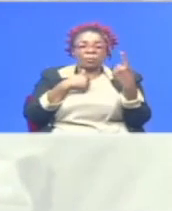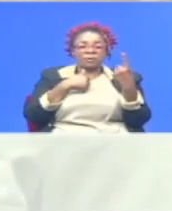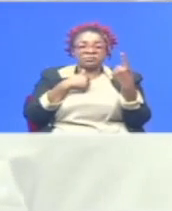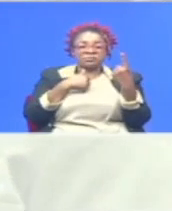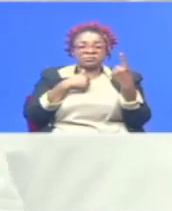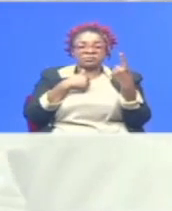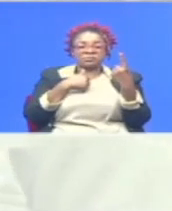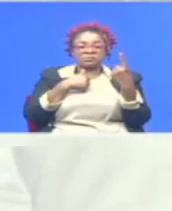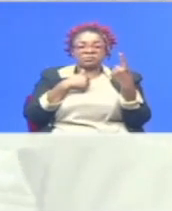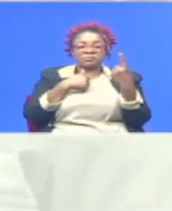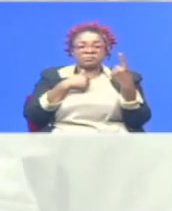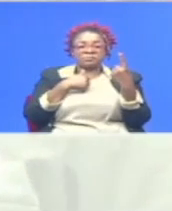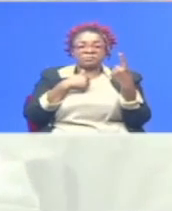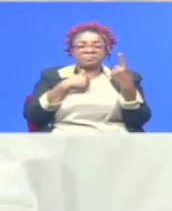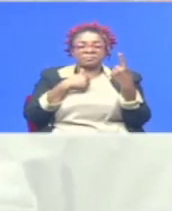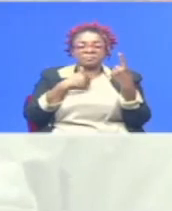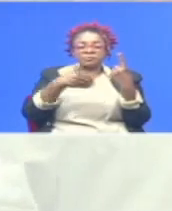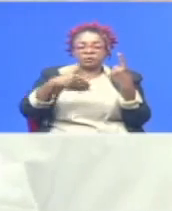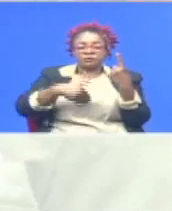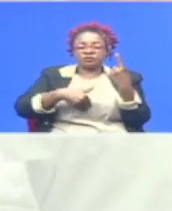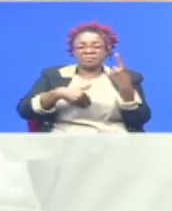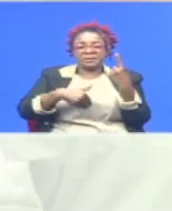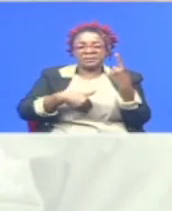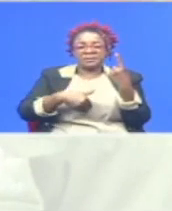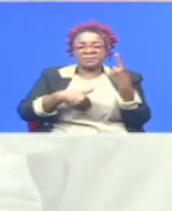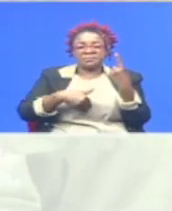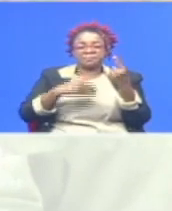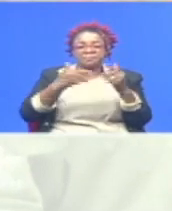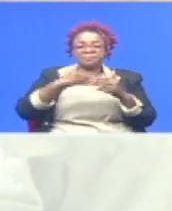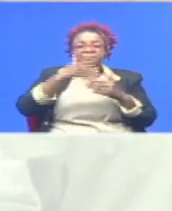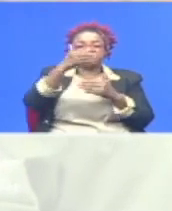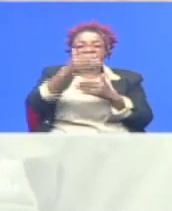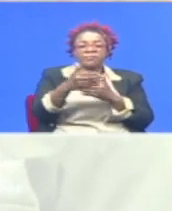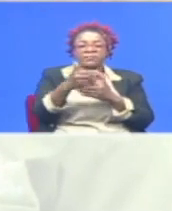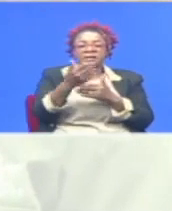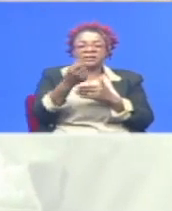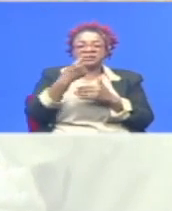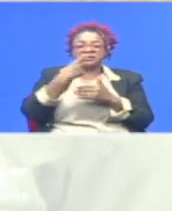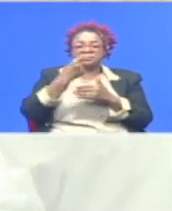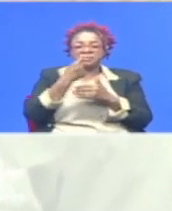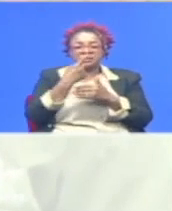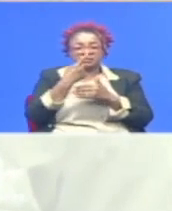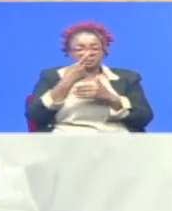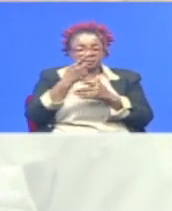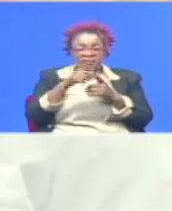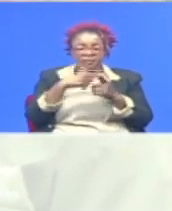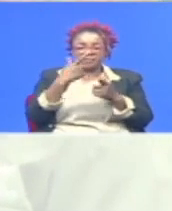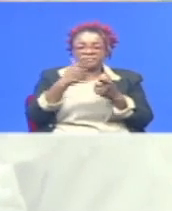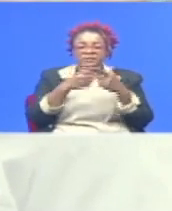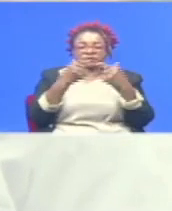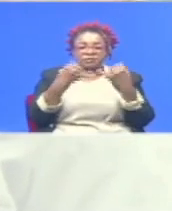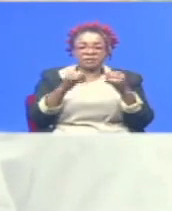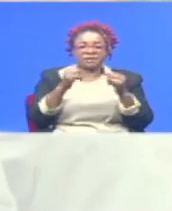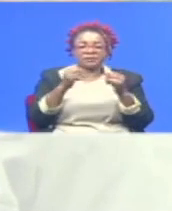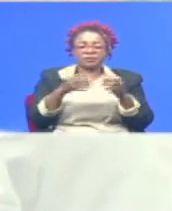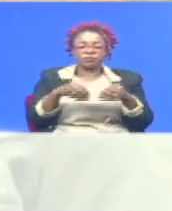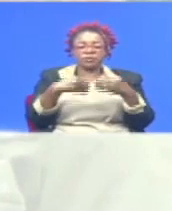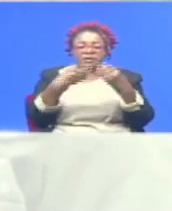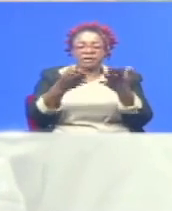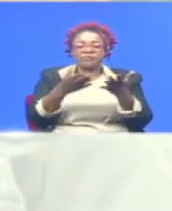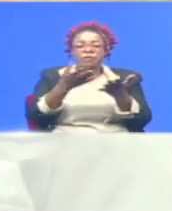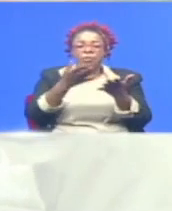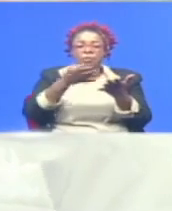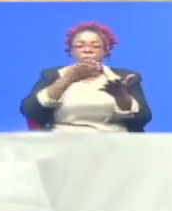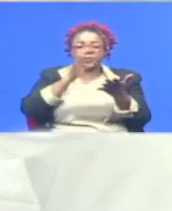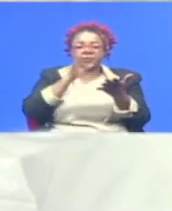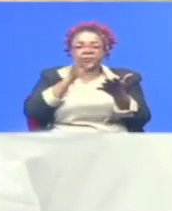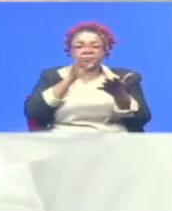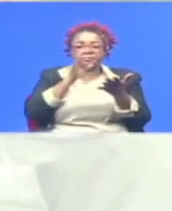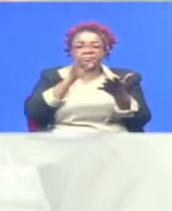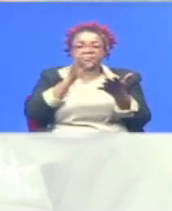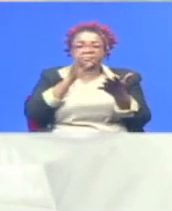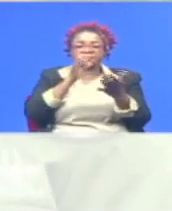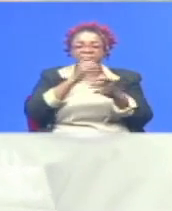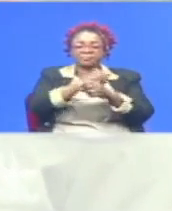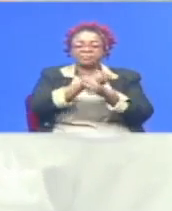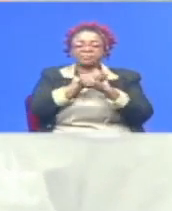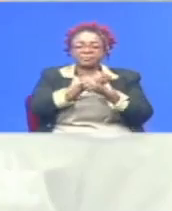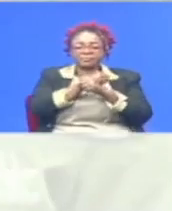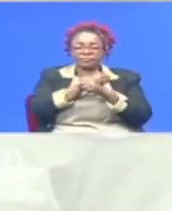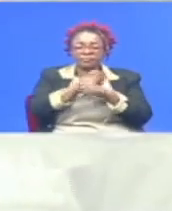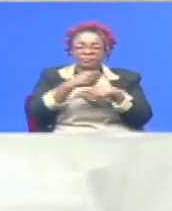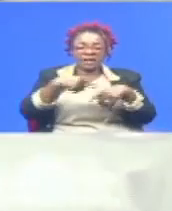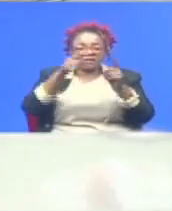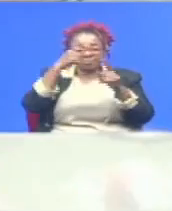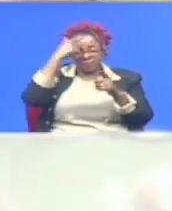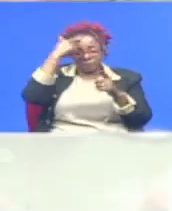attack, like I was injured in the stomach. After treatment, I tried to give it water. It tried to protect itself because